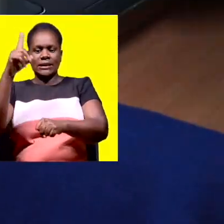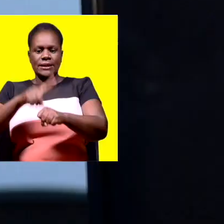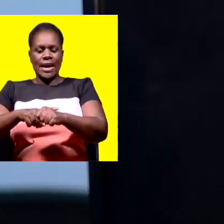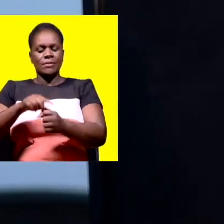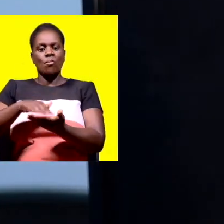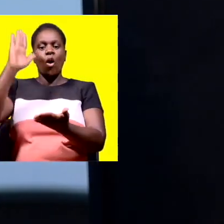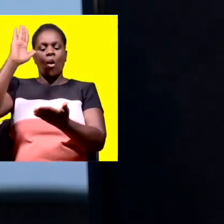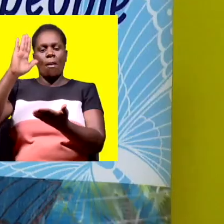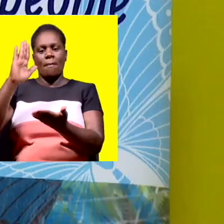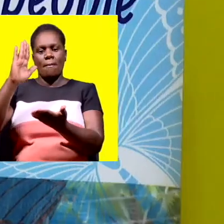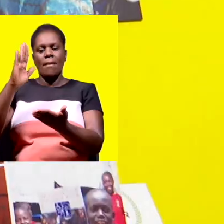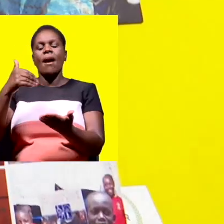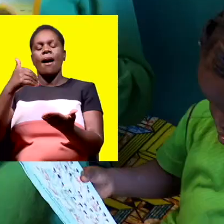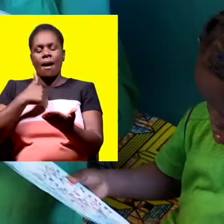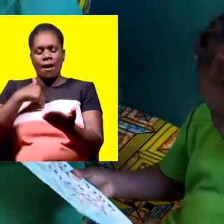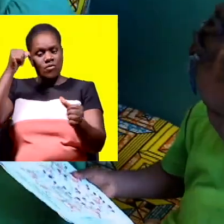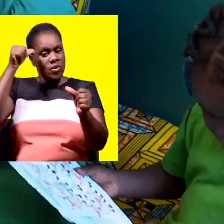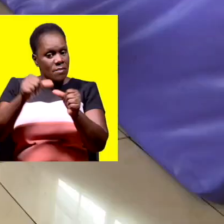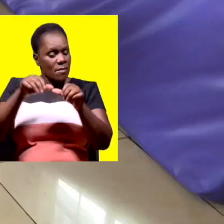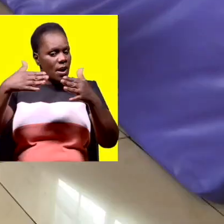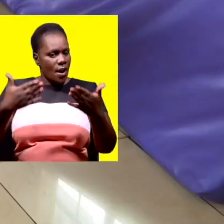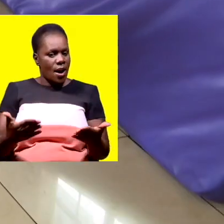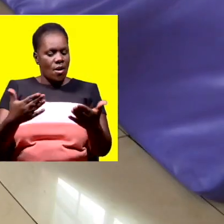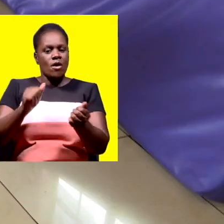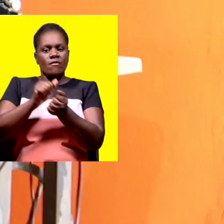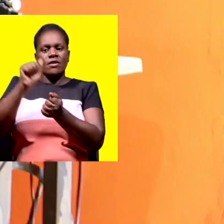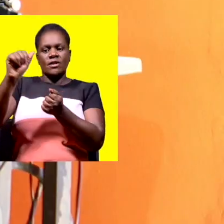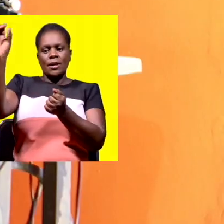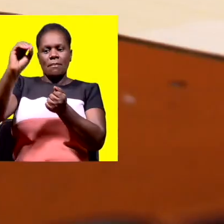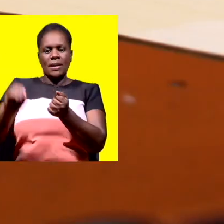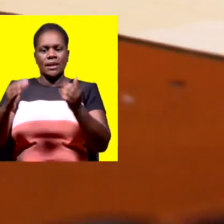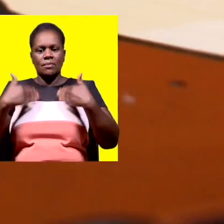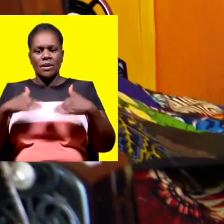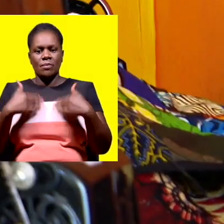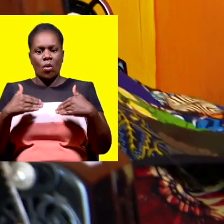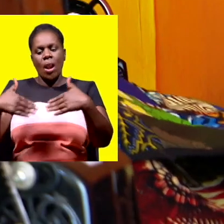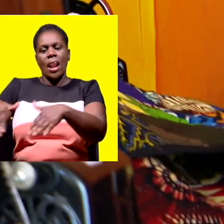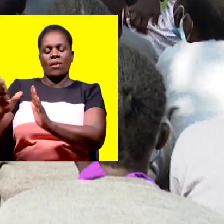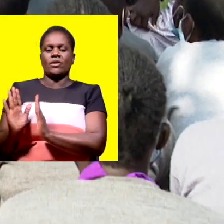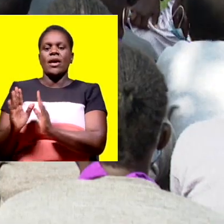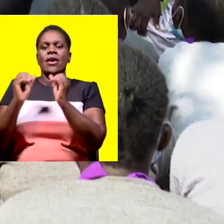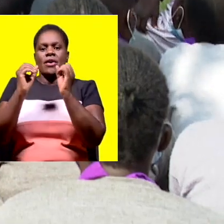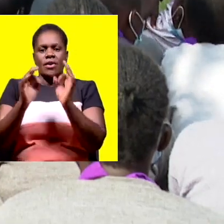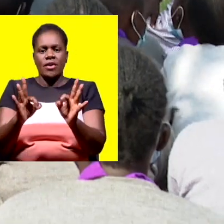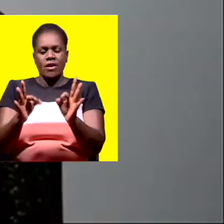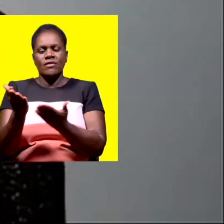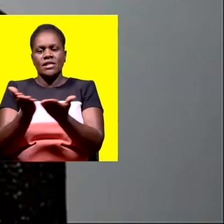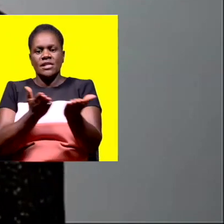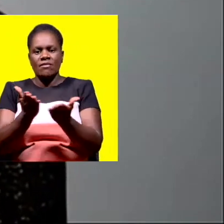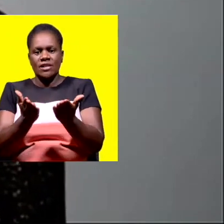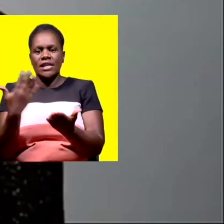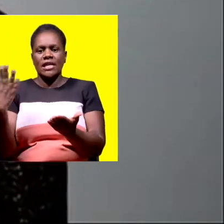work like thrice as hard. We have to remember that there's 15% of the population that's being left out